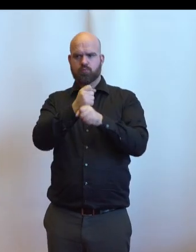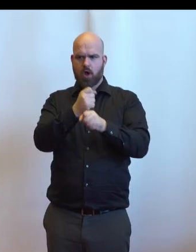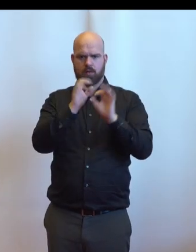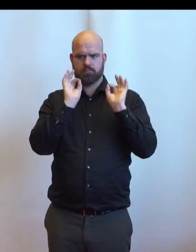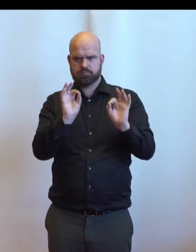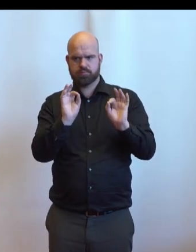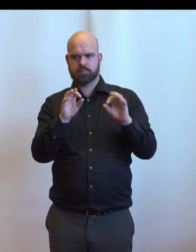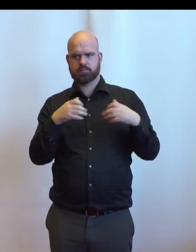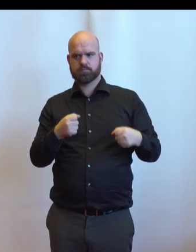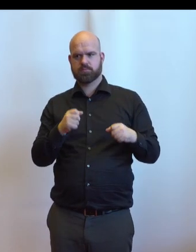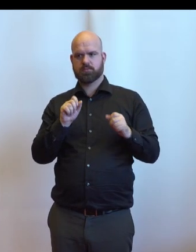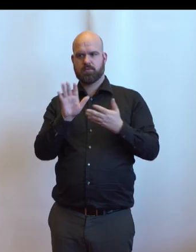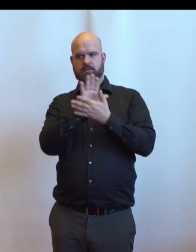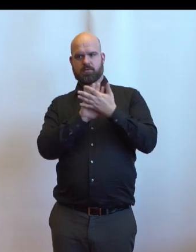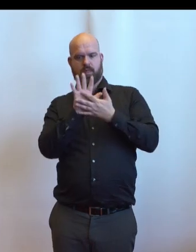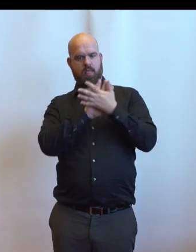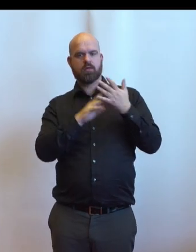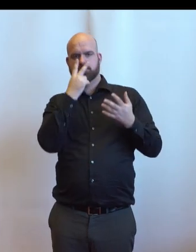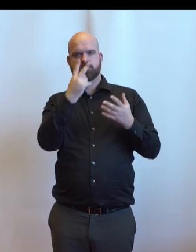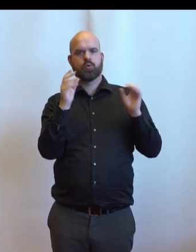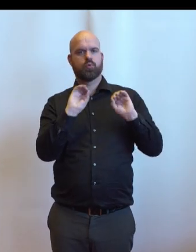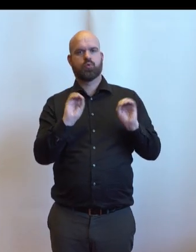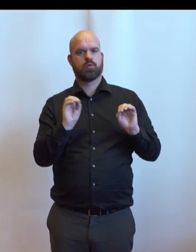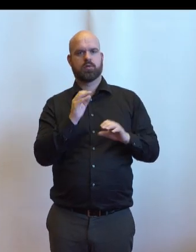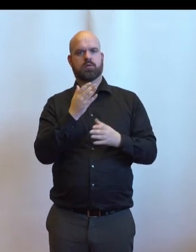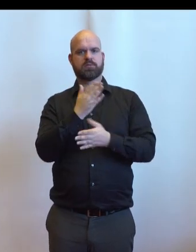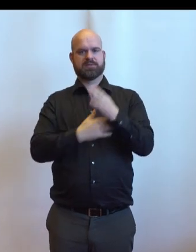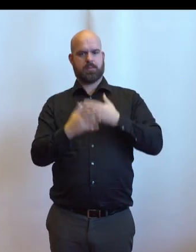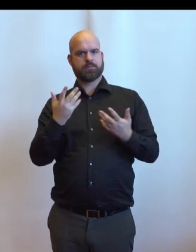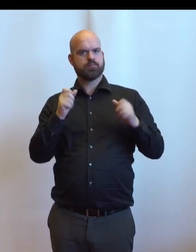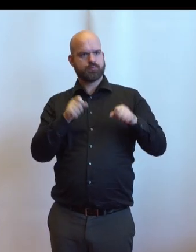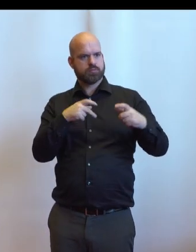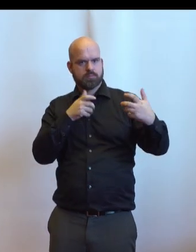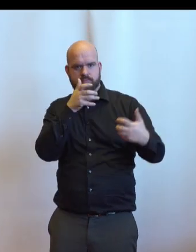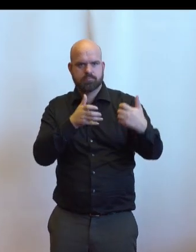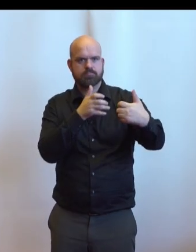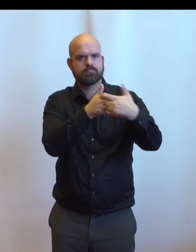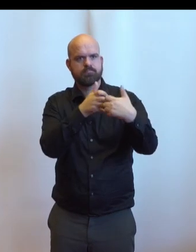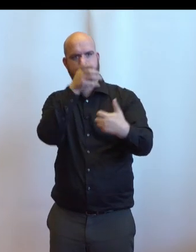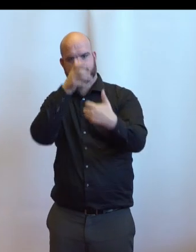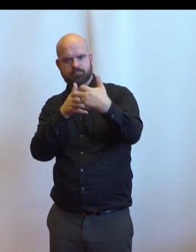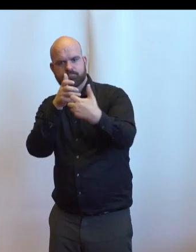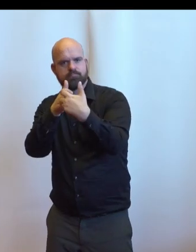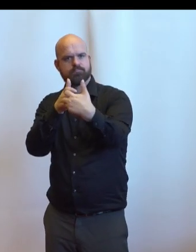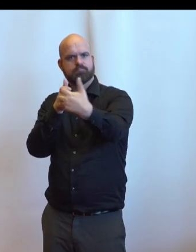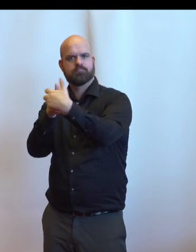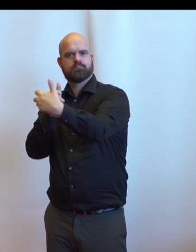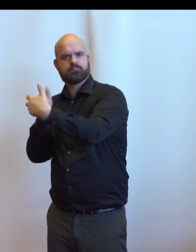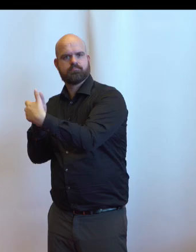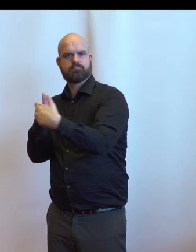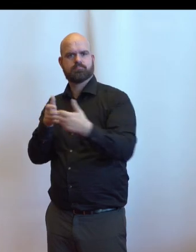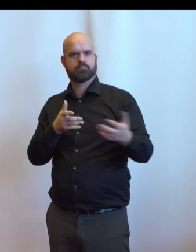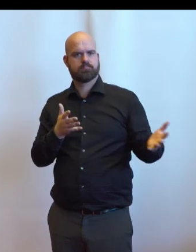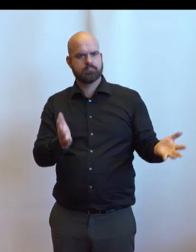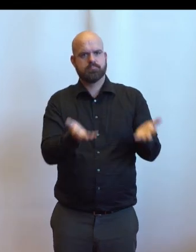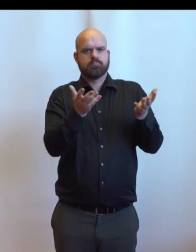our organization to adapt and change. So accessibility also aids our overall productivity and efficiency. I use